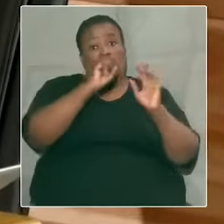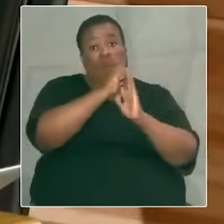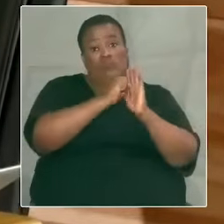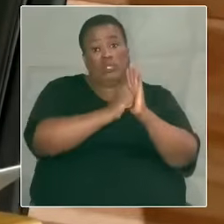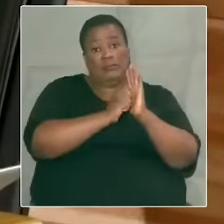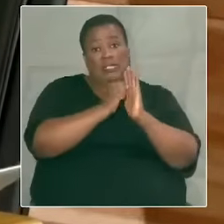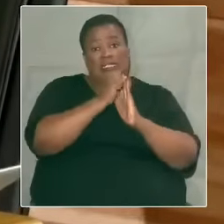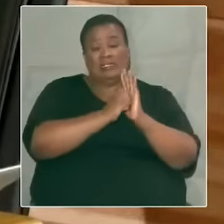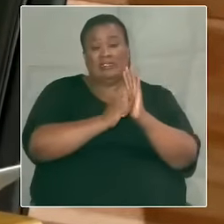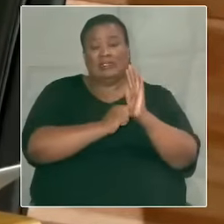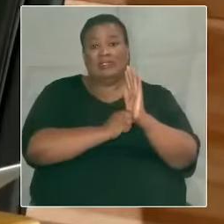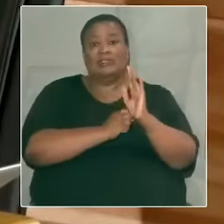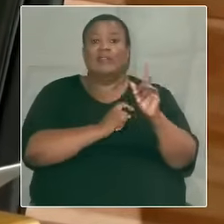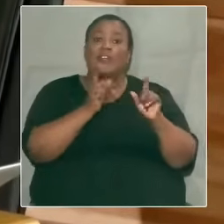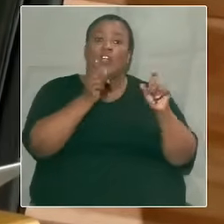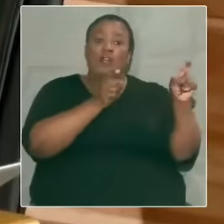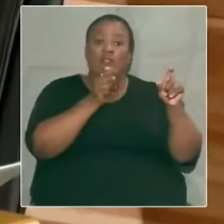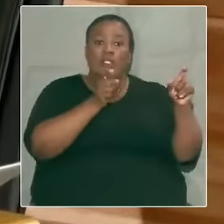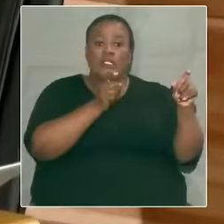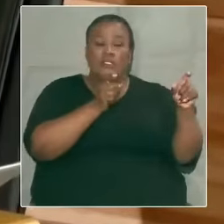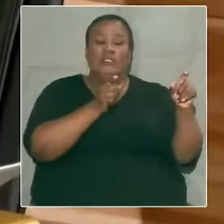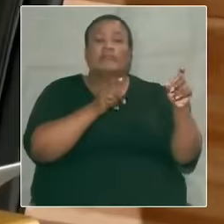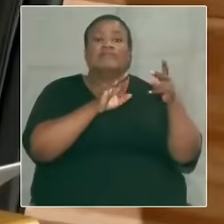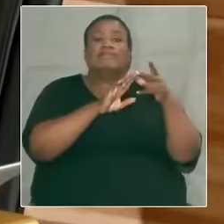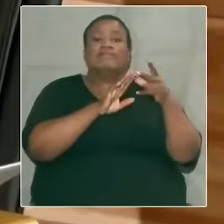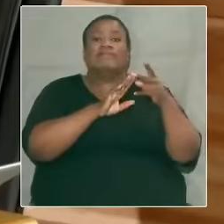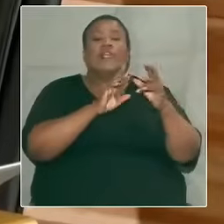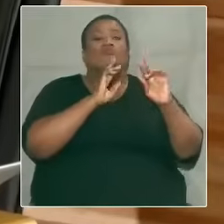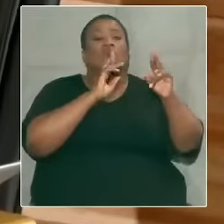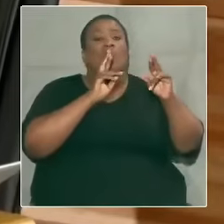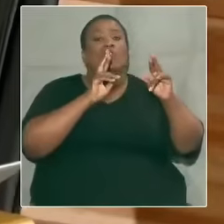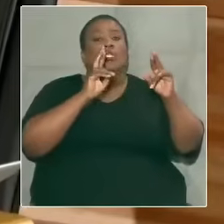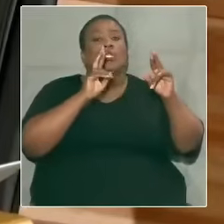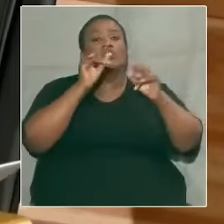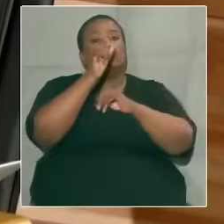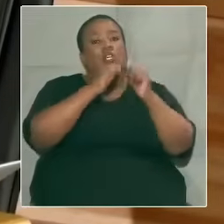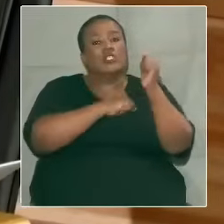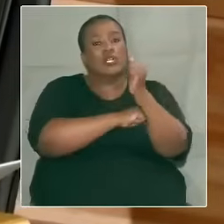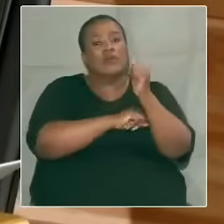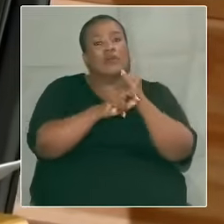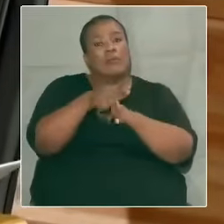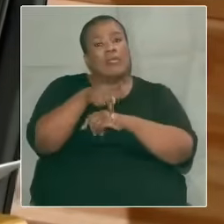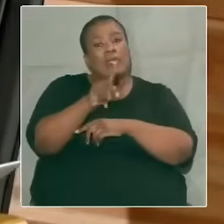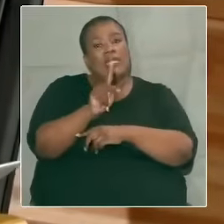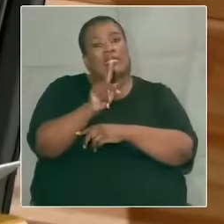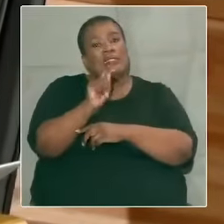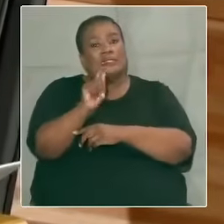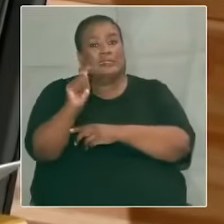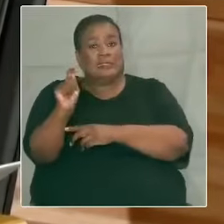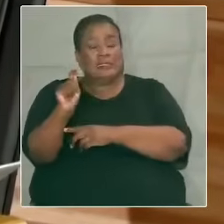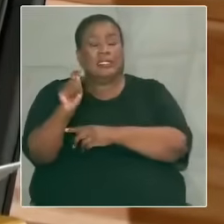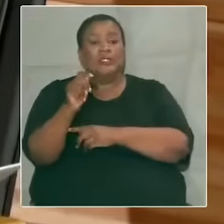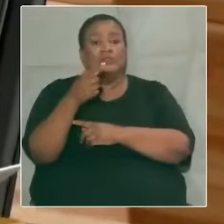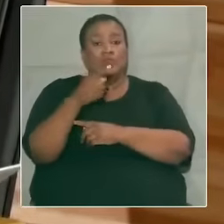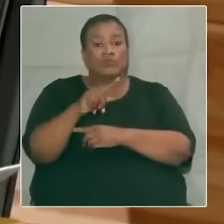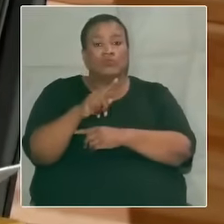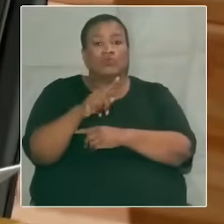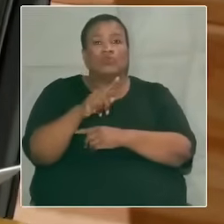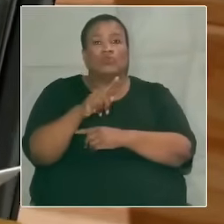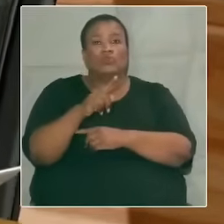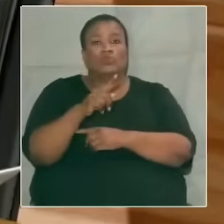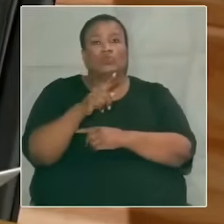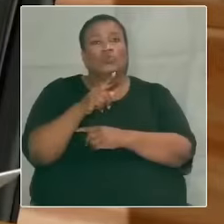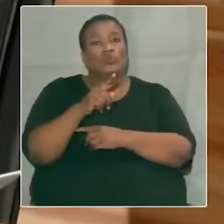governance and reporting structure of the PKTT. And you deal with this commencing from